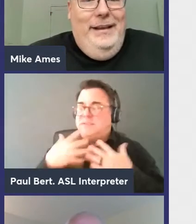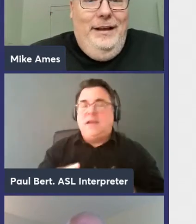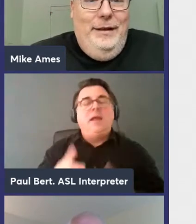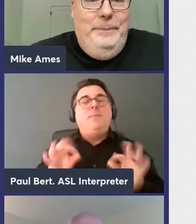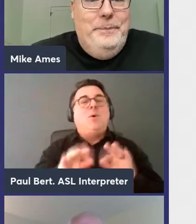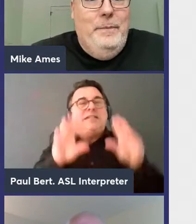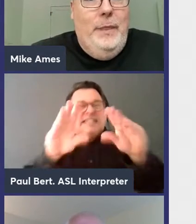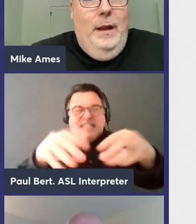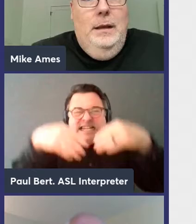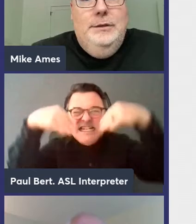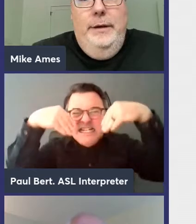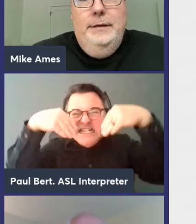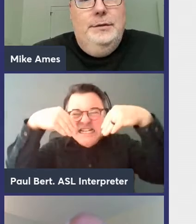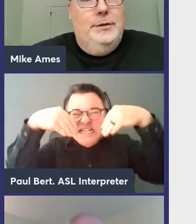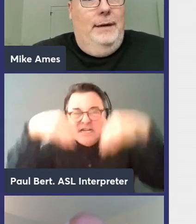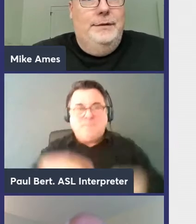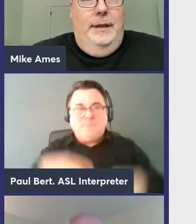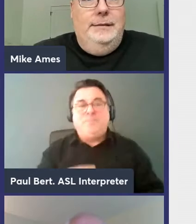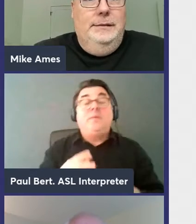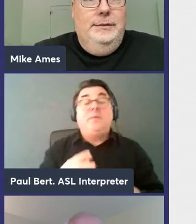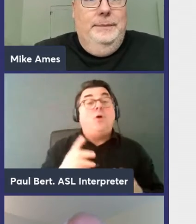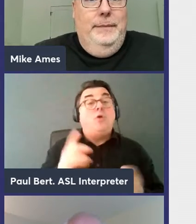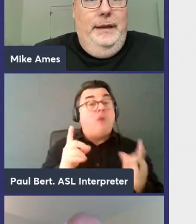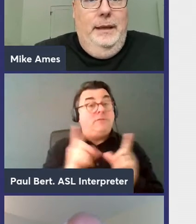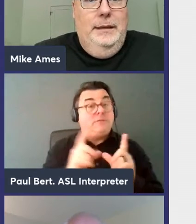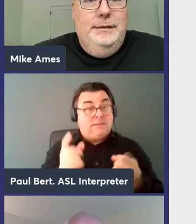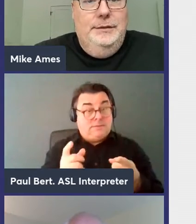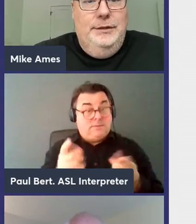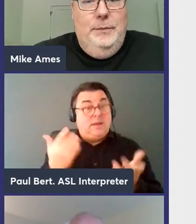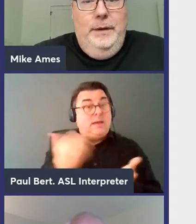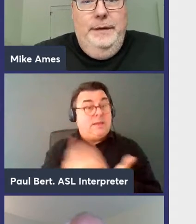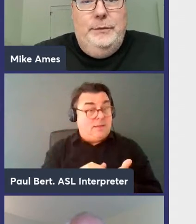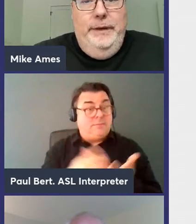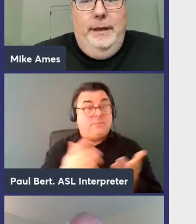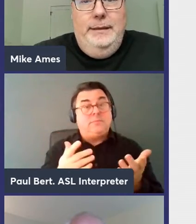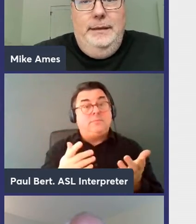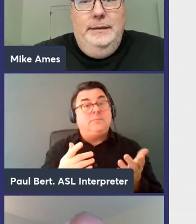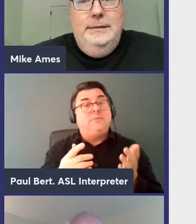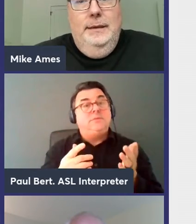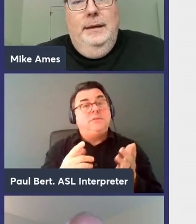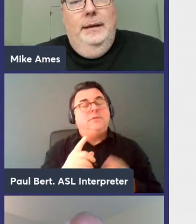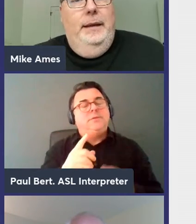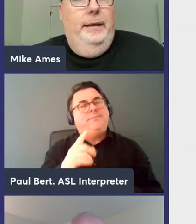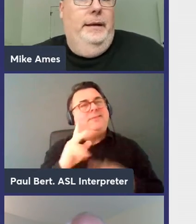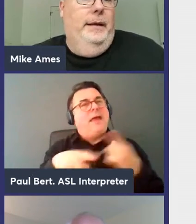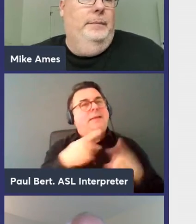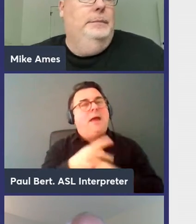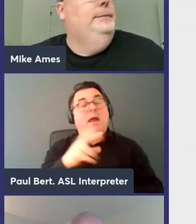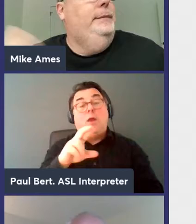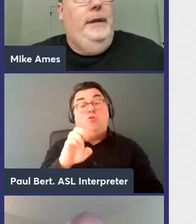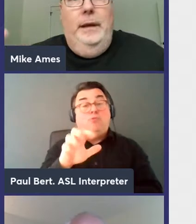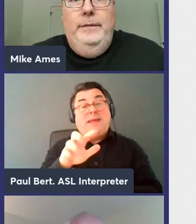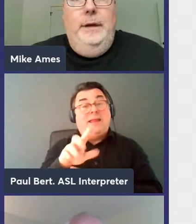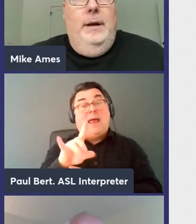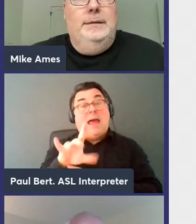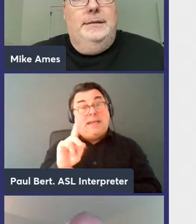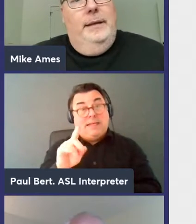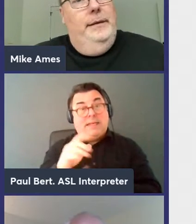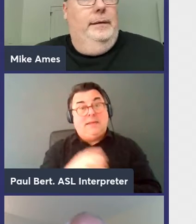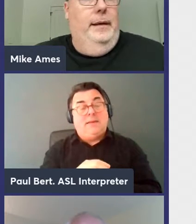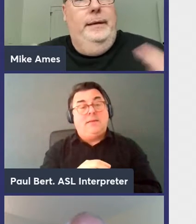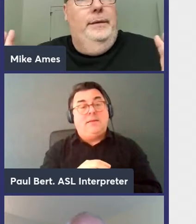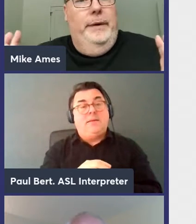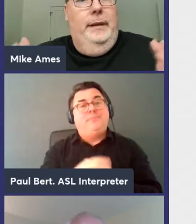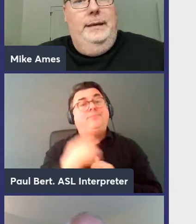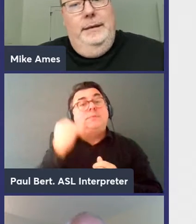below there. So here's her driver's license. Again, this is just one of these real IDs. And, if you go out to